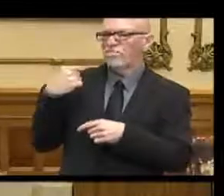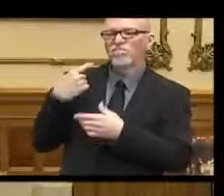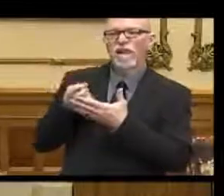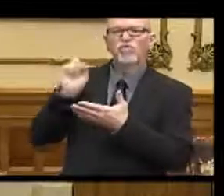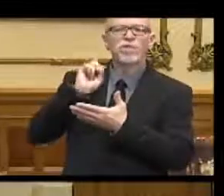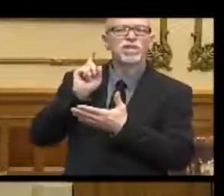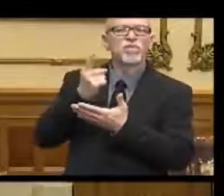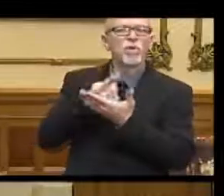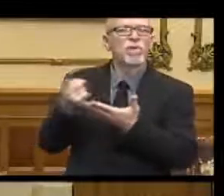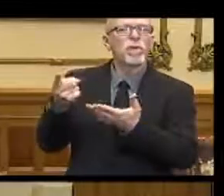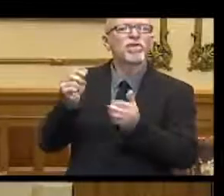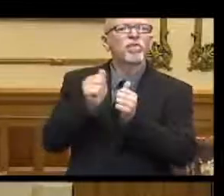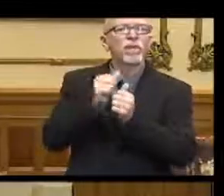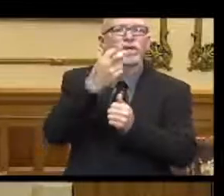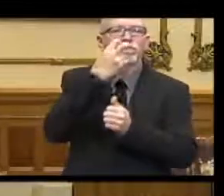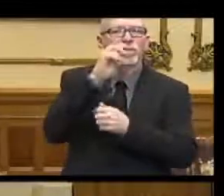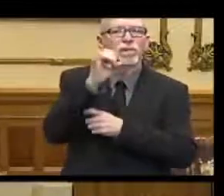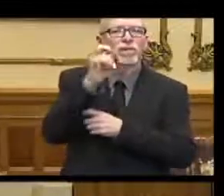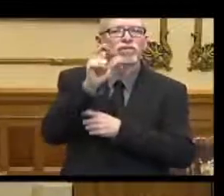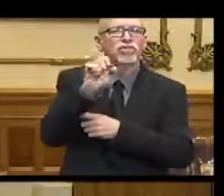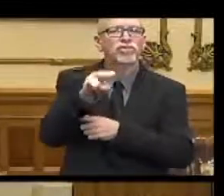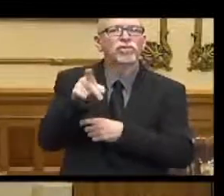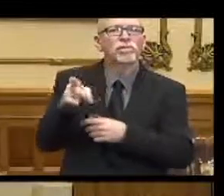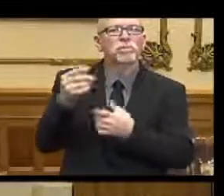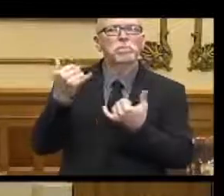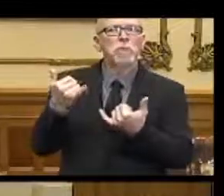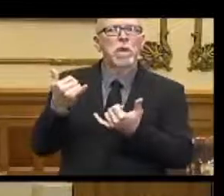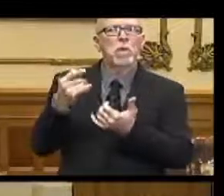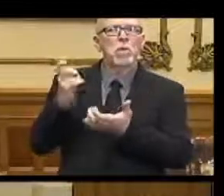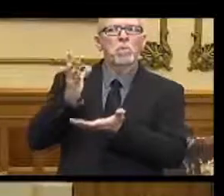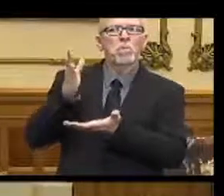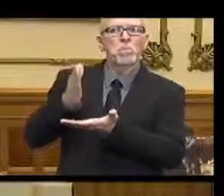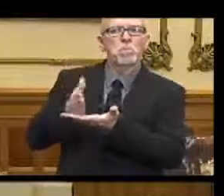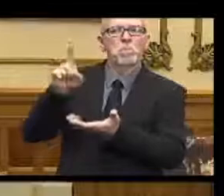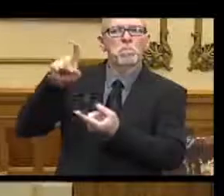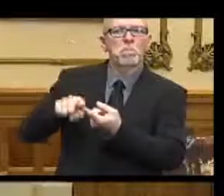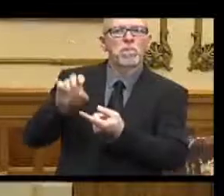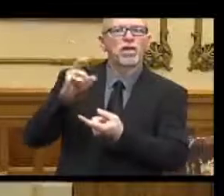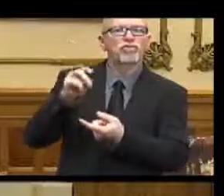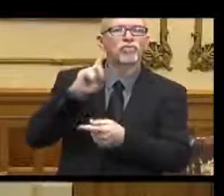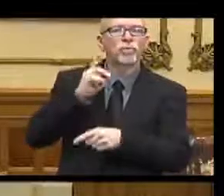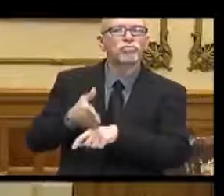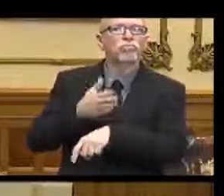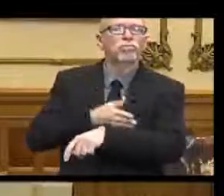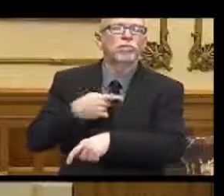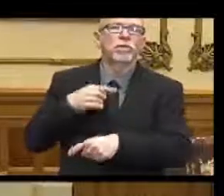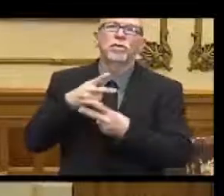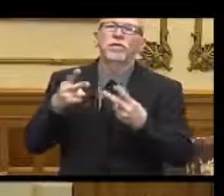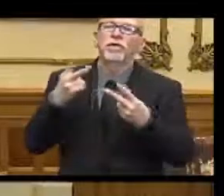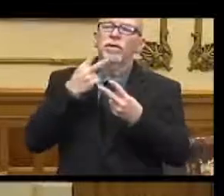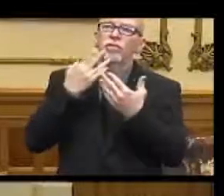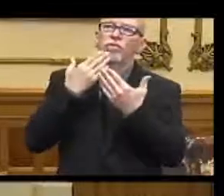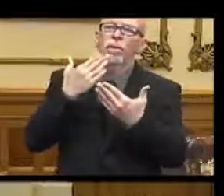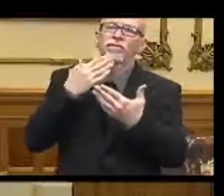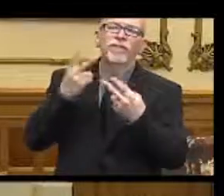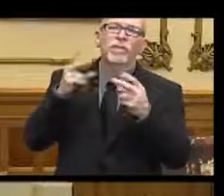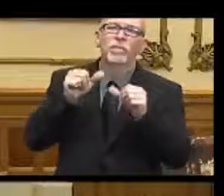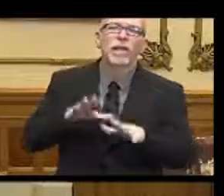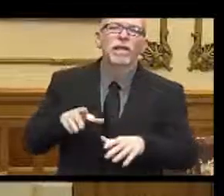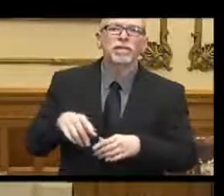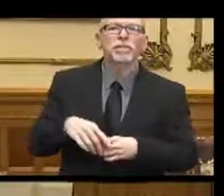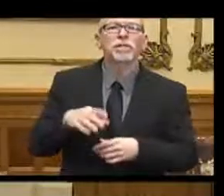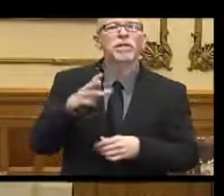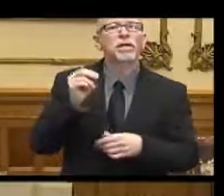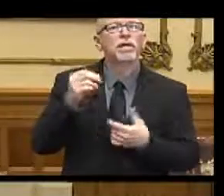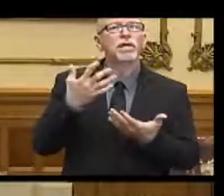on oxygen, and today she's actually almost off oxygen, so she's actually making tremendous recovery. So I feel very grateful and very blessed. And I